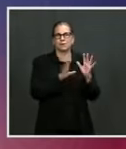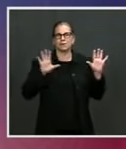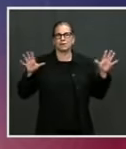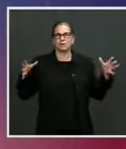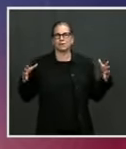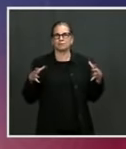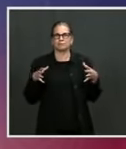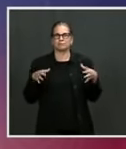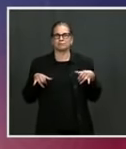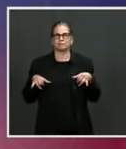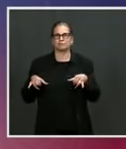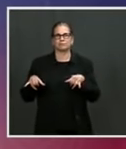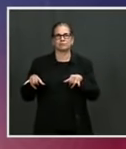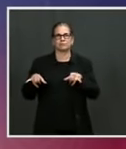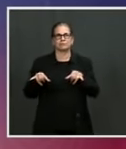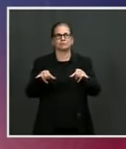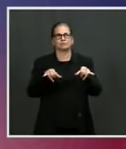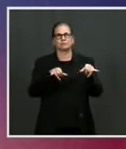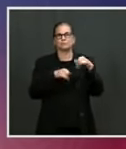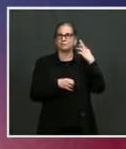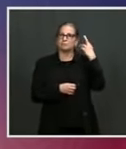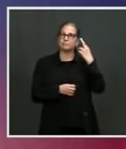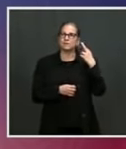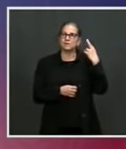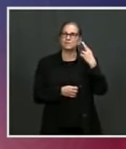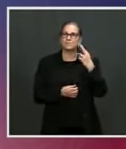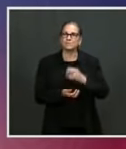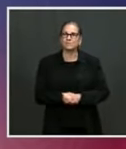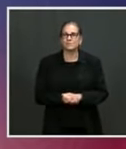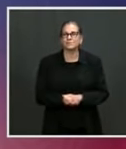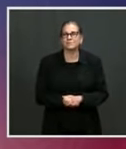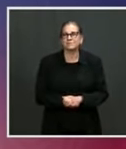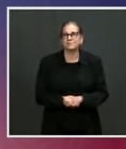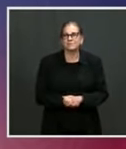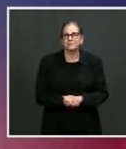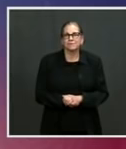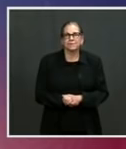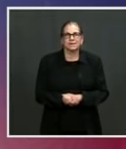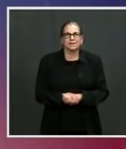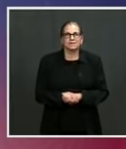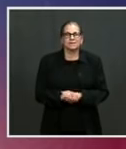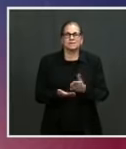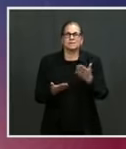And I might note parenthetically, thank you, TAPS. That's what you do.